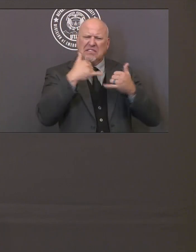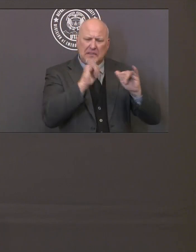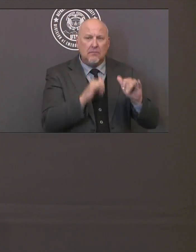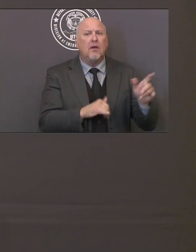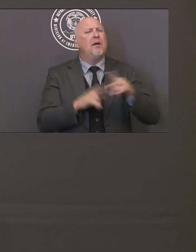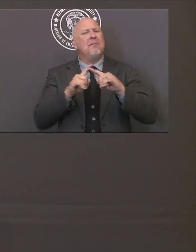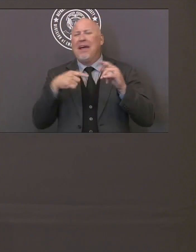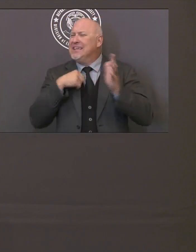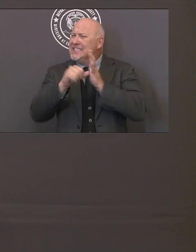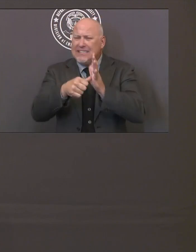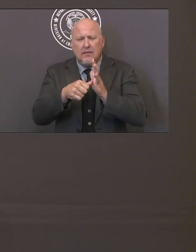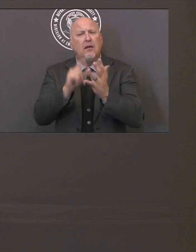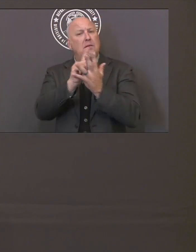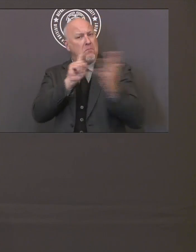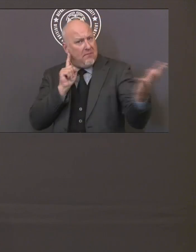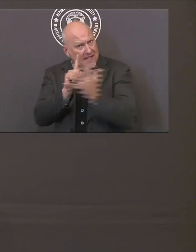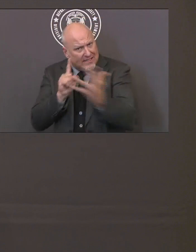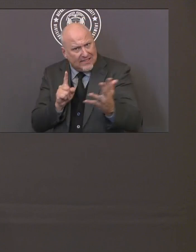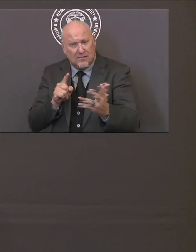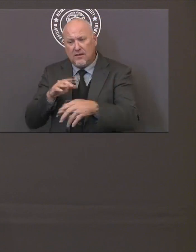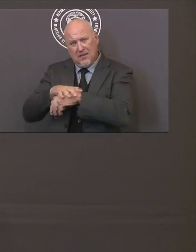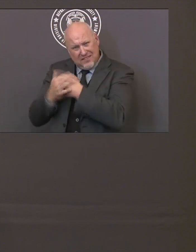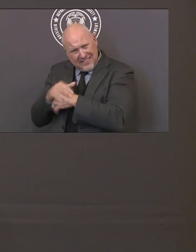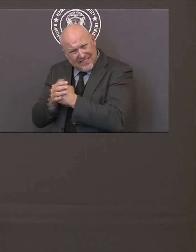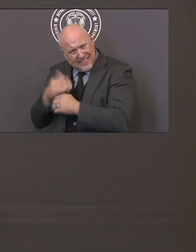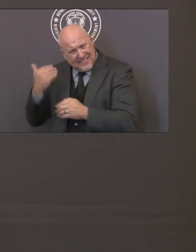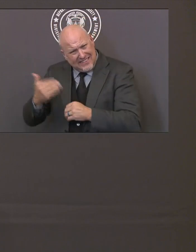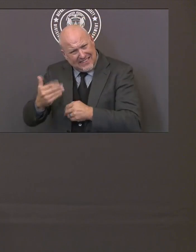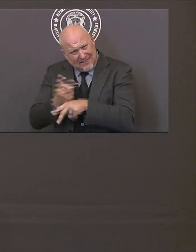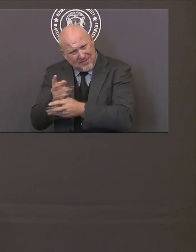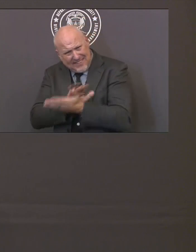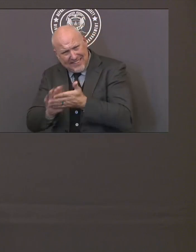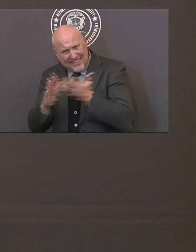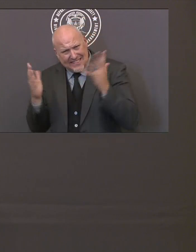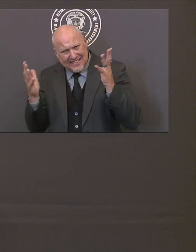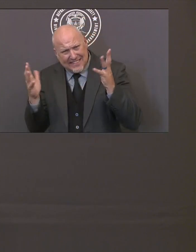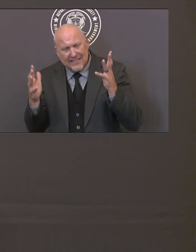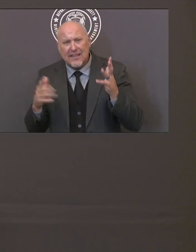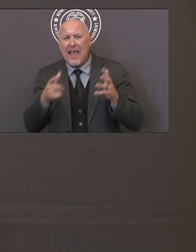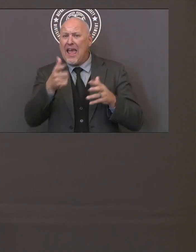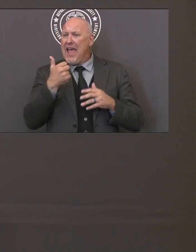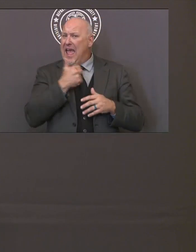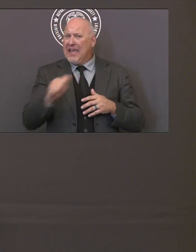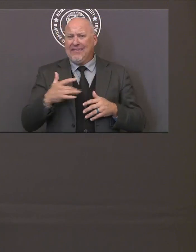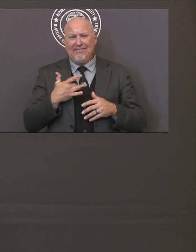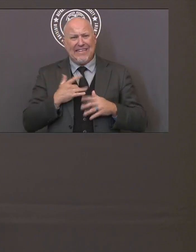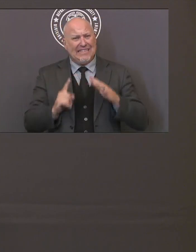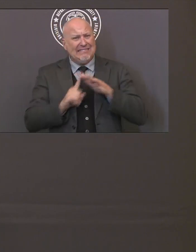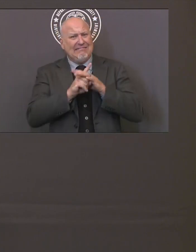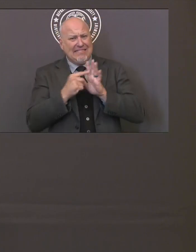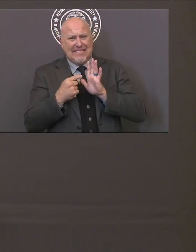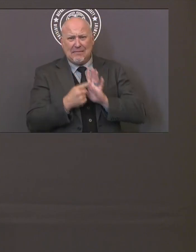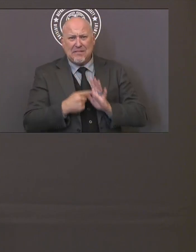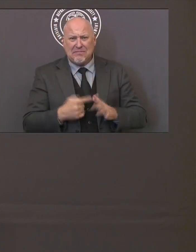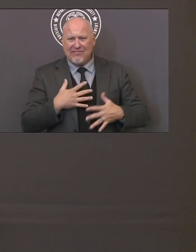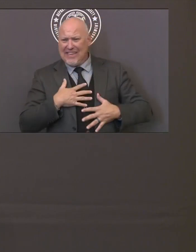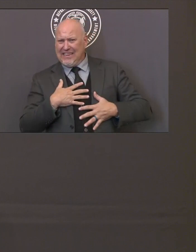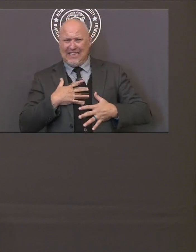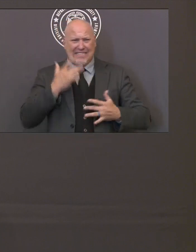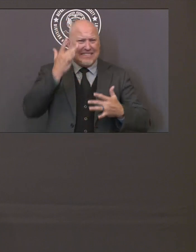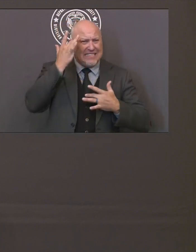thorough hand washing, self-quarantining if you've been exposed to the disease. But when those are used